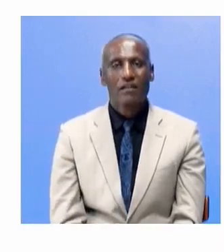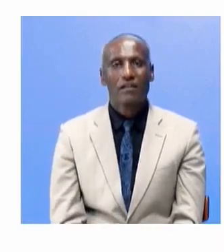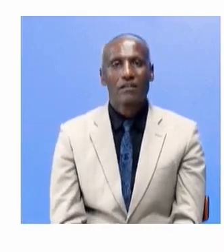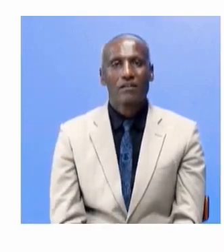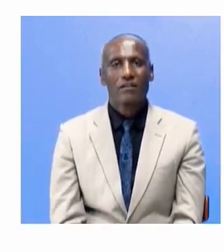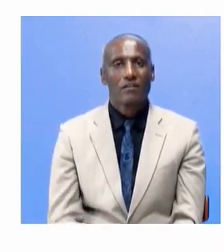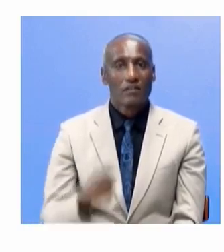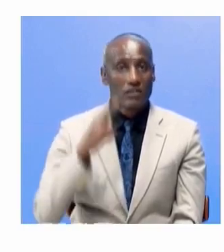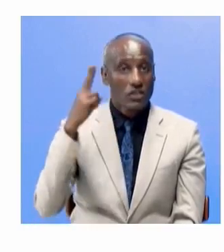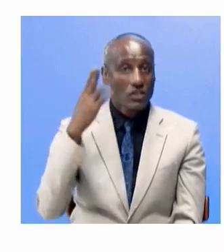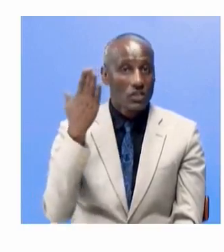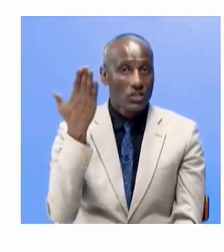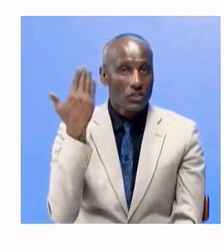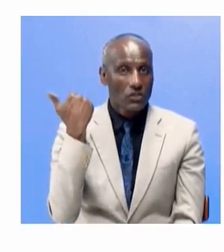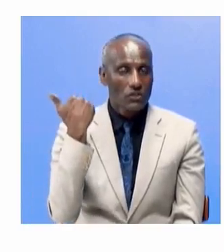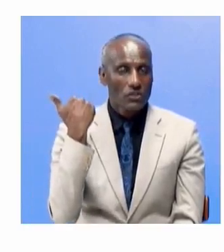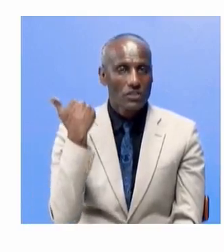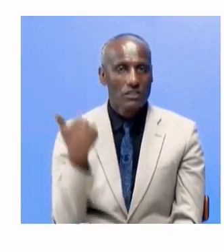used